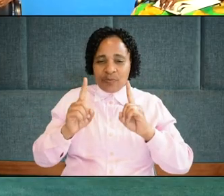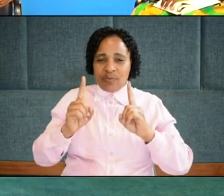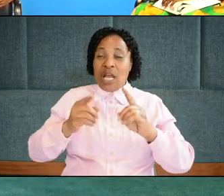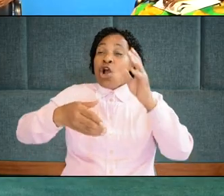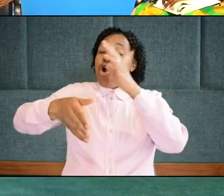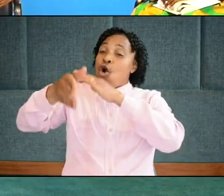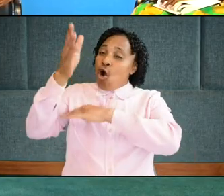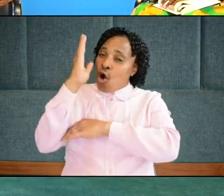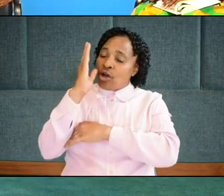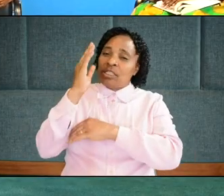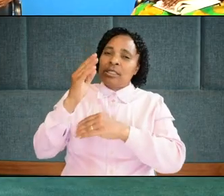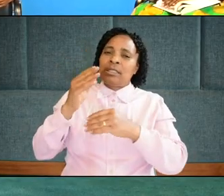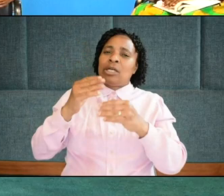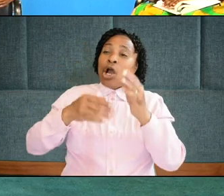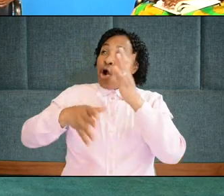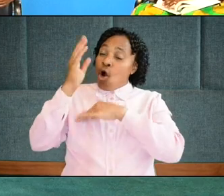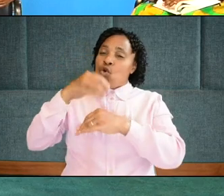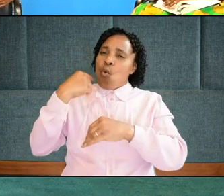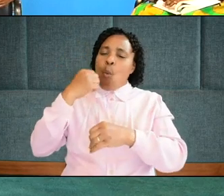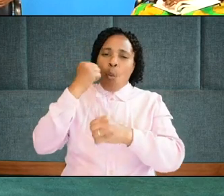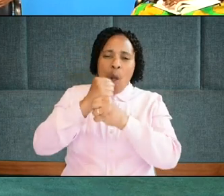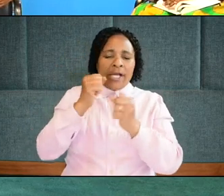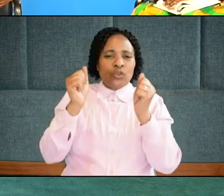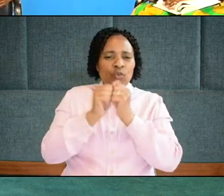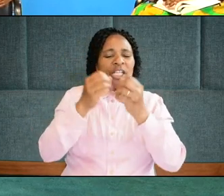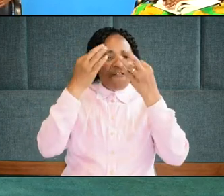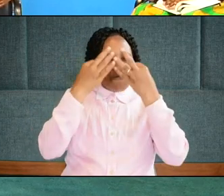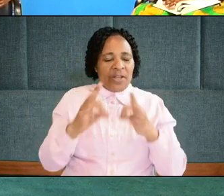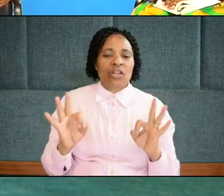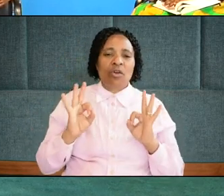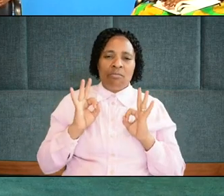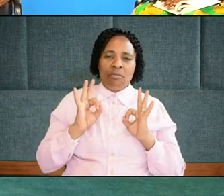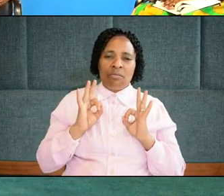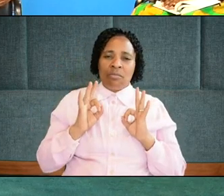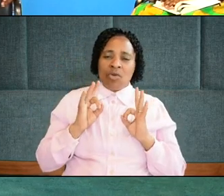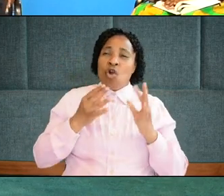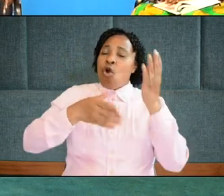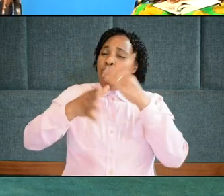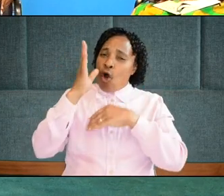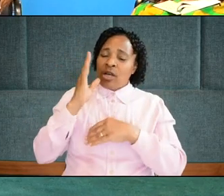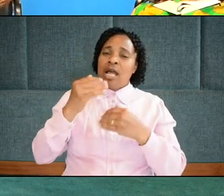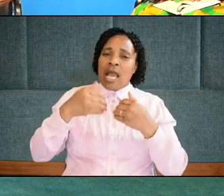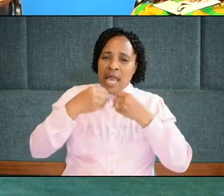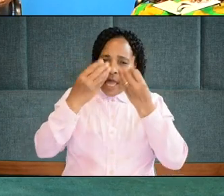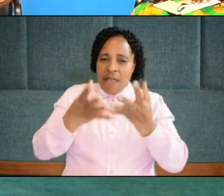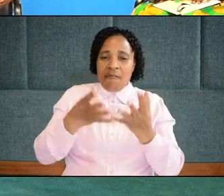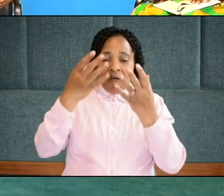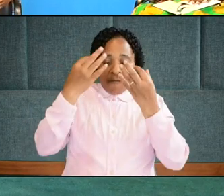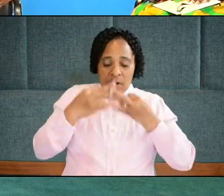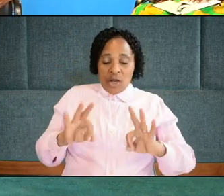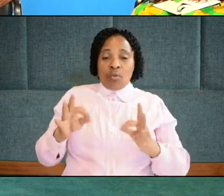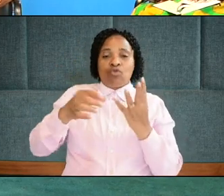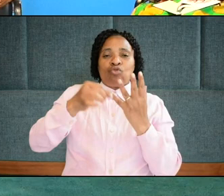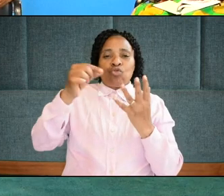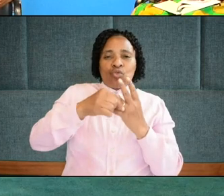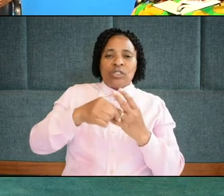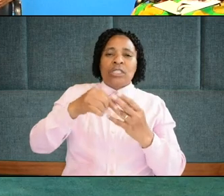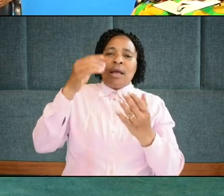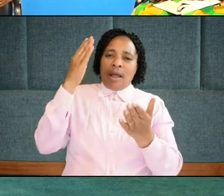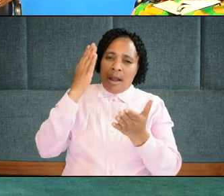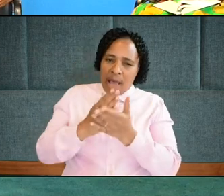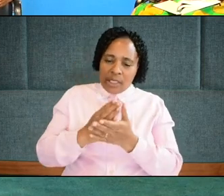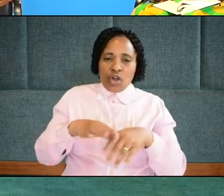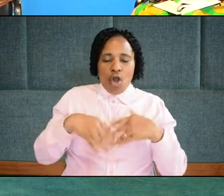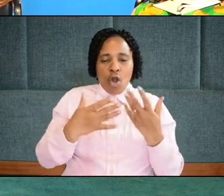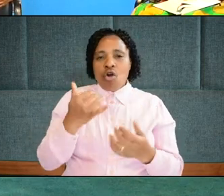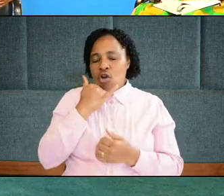who works with freedom. You have freedom to choose right or wrong. But the